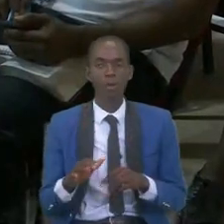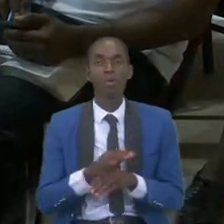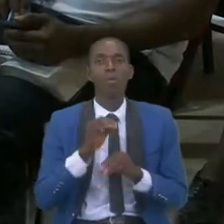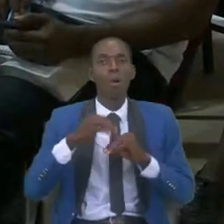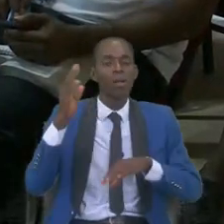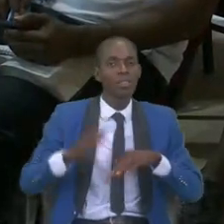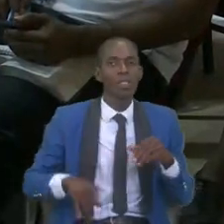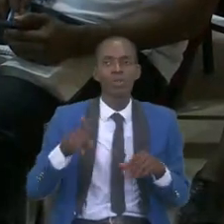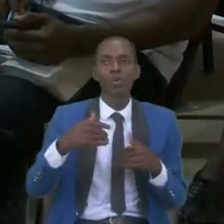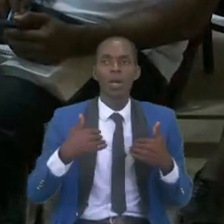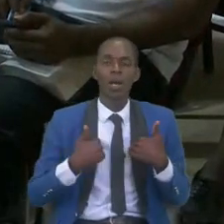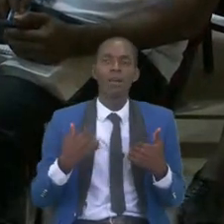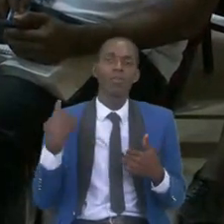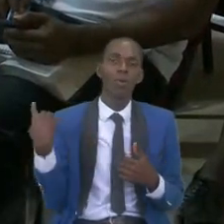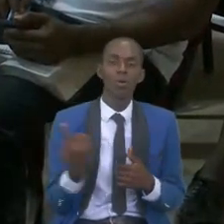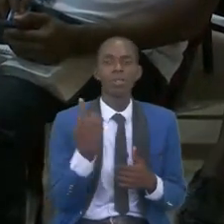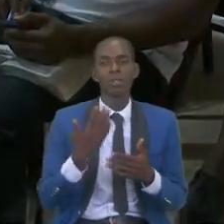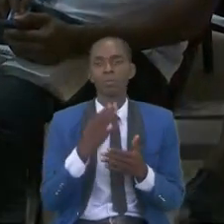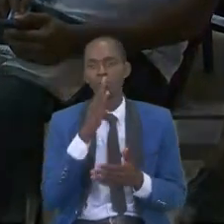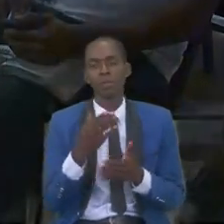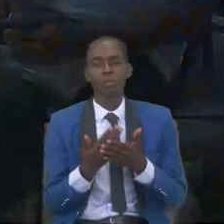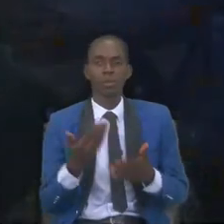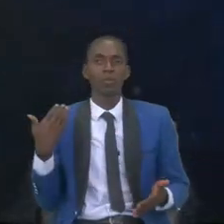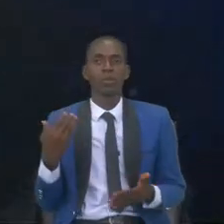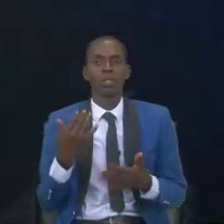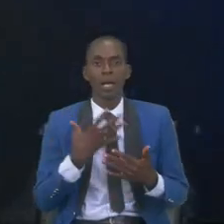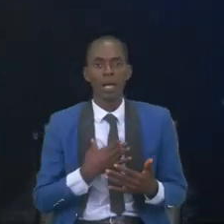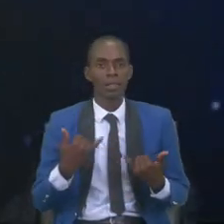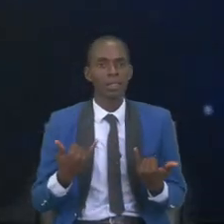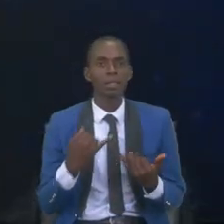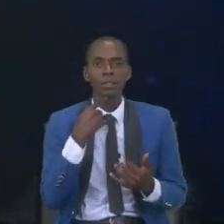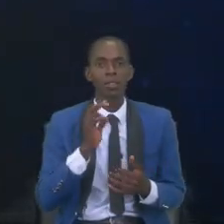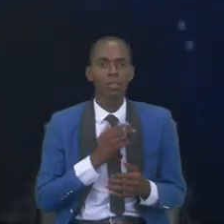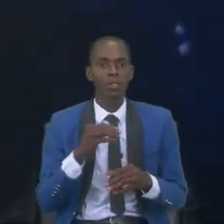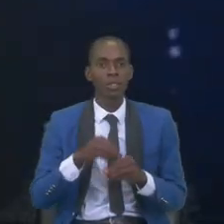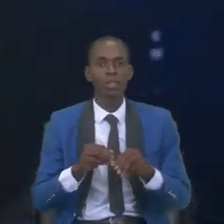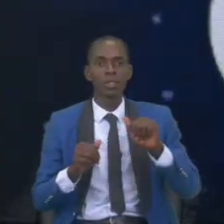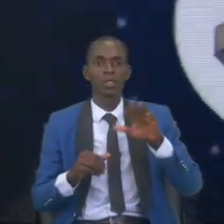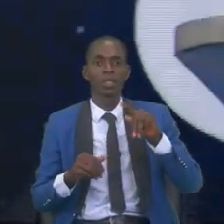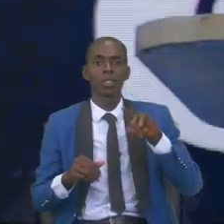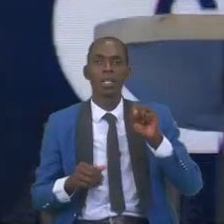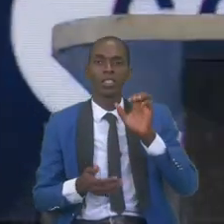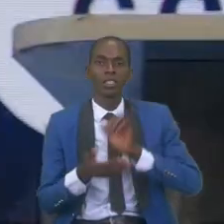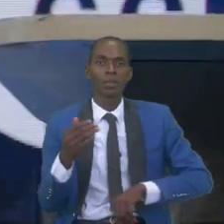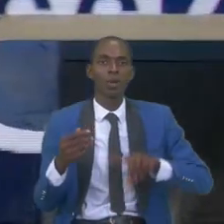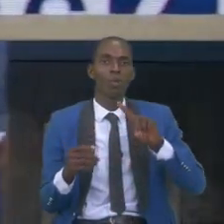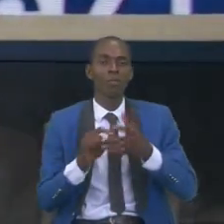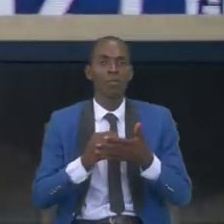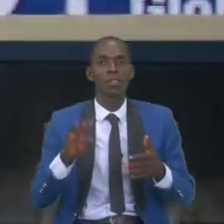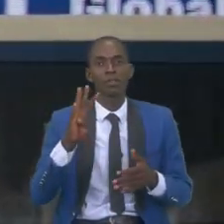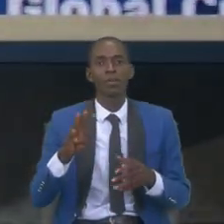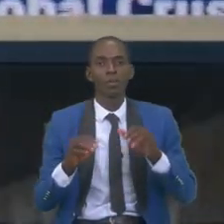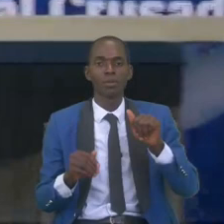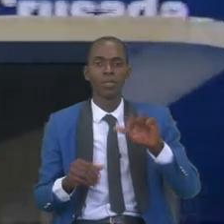ever been before. And then he tells us in Acts chapter 1, reading from verse 4, Acts